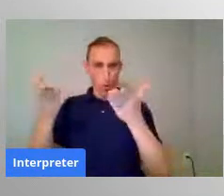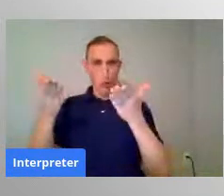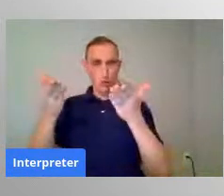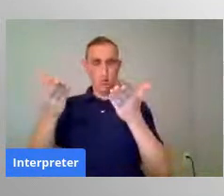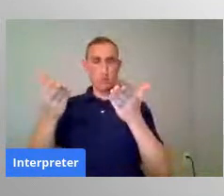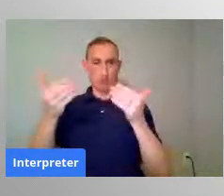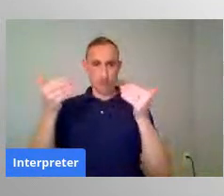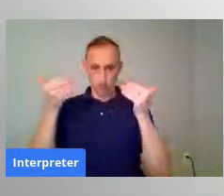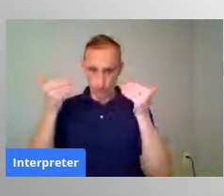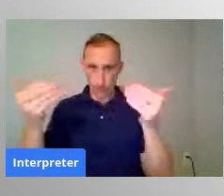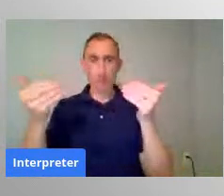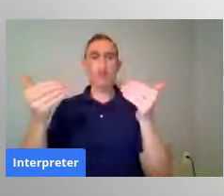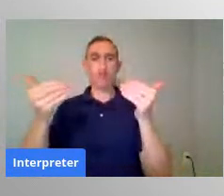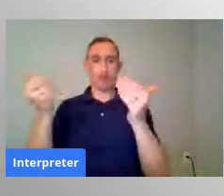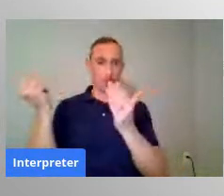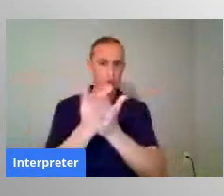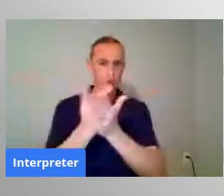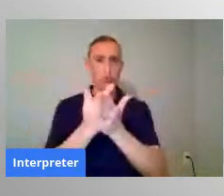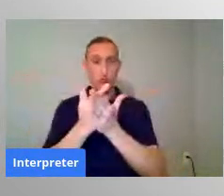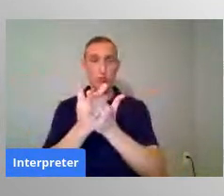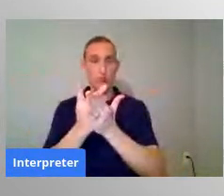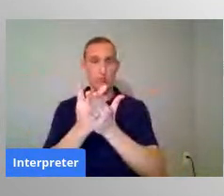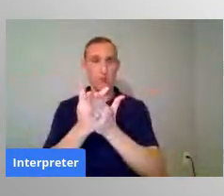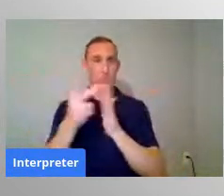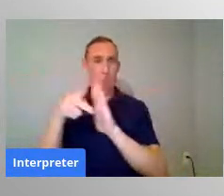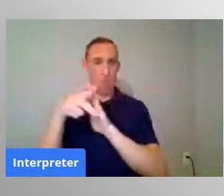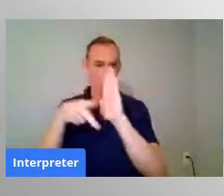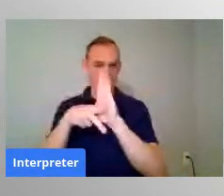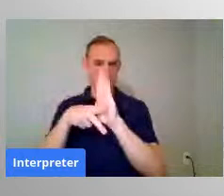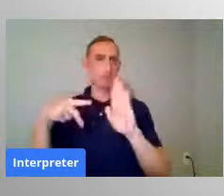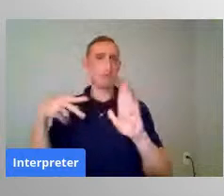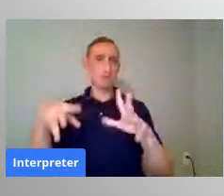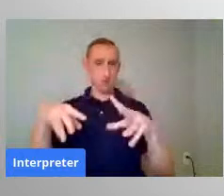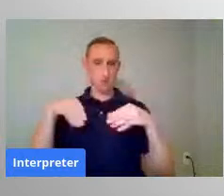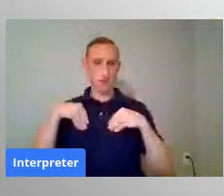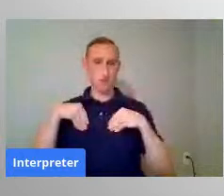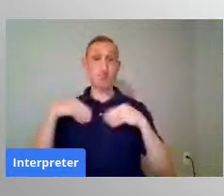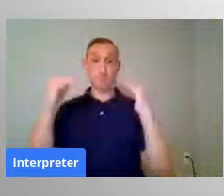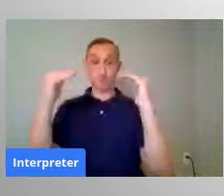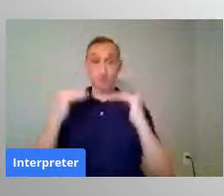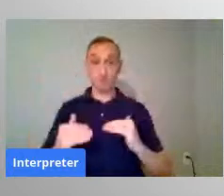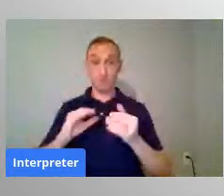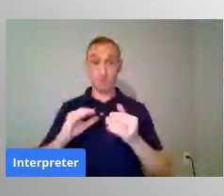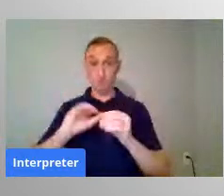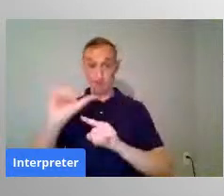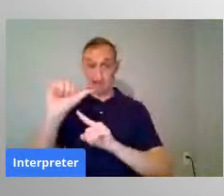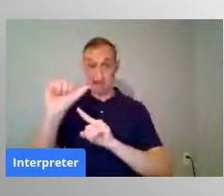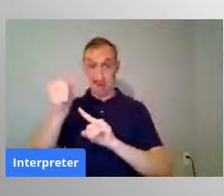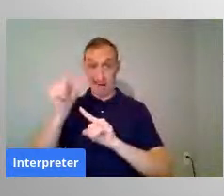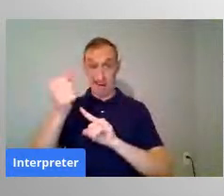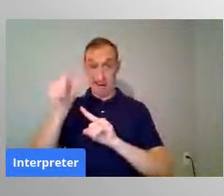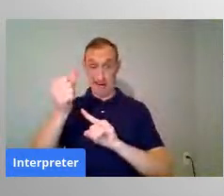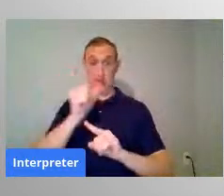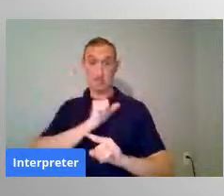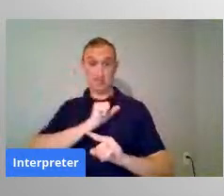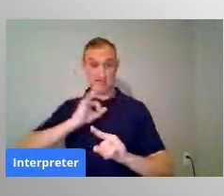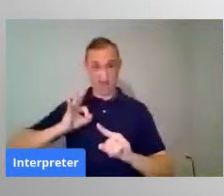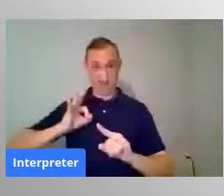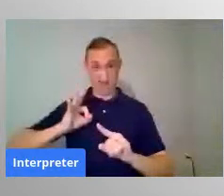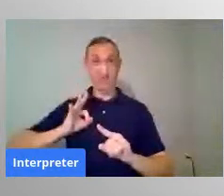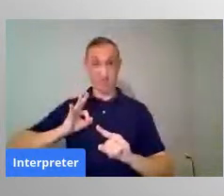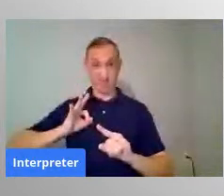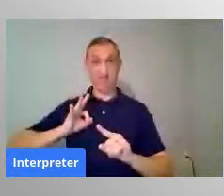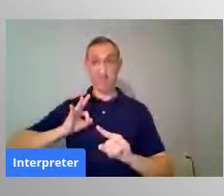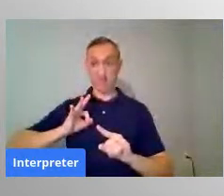been accepted as they are as indicated. Item number 10, our personnel items. We